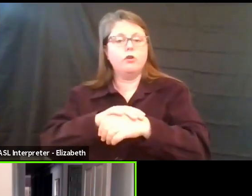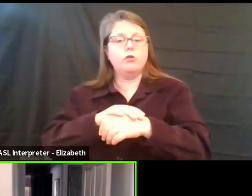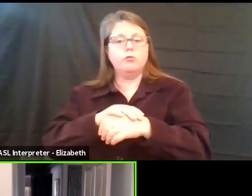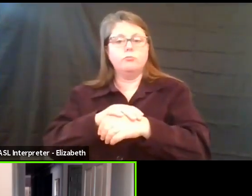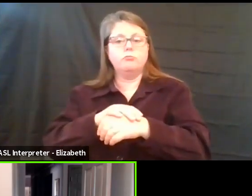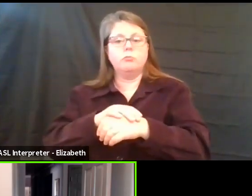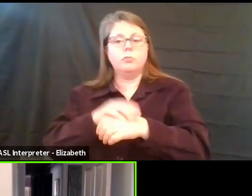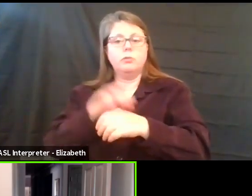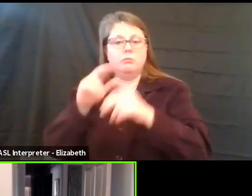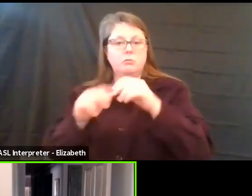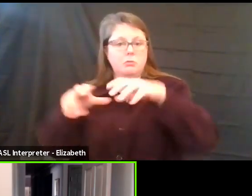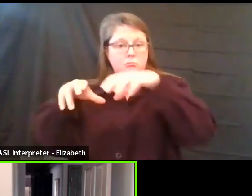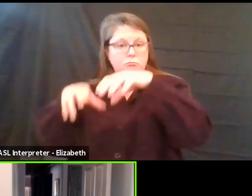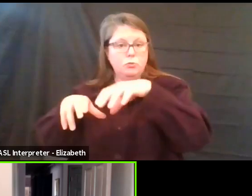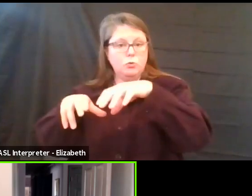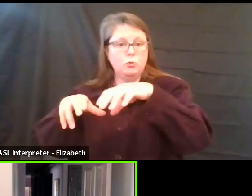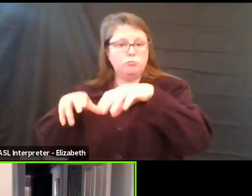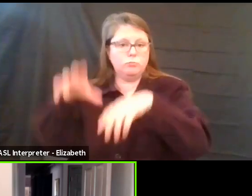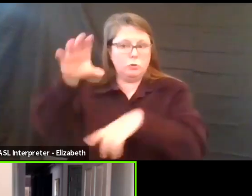expenses.